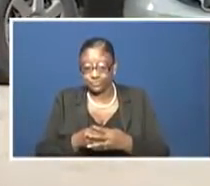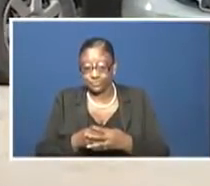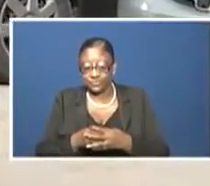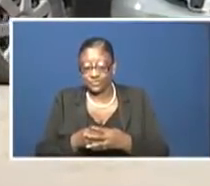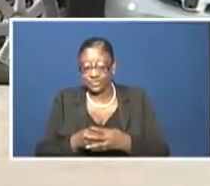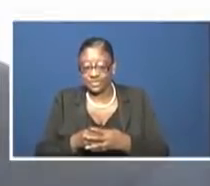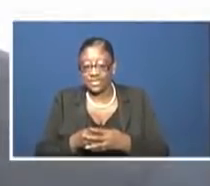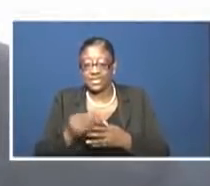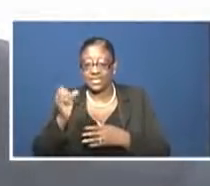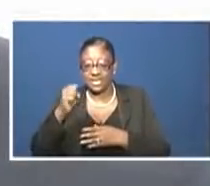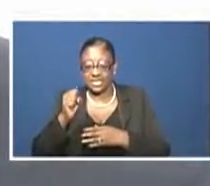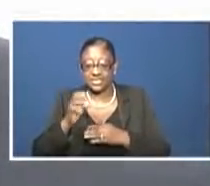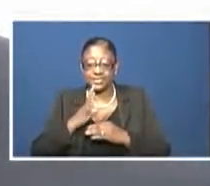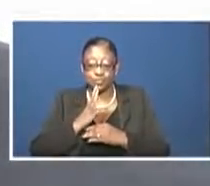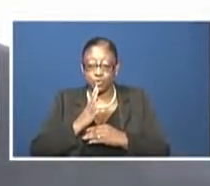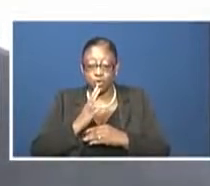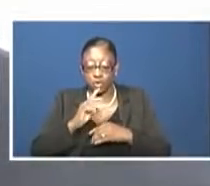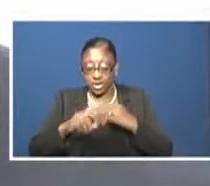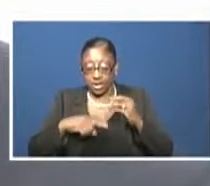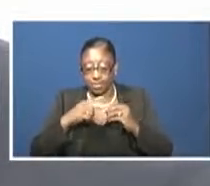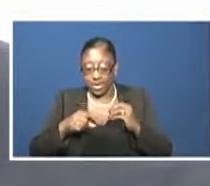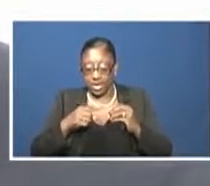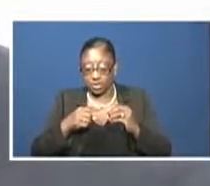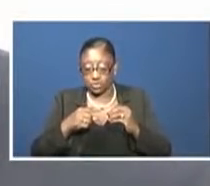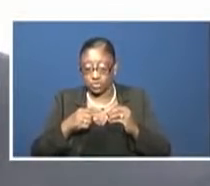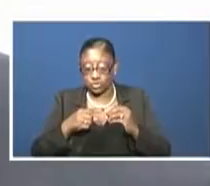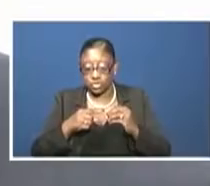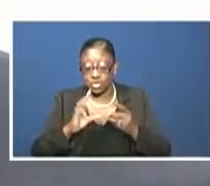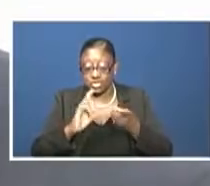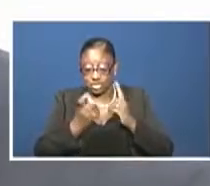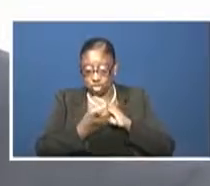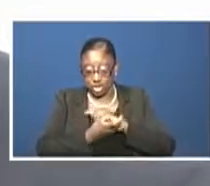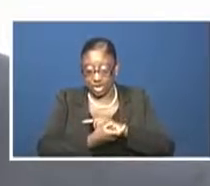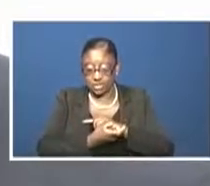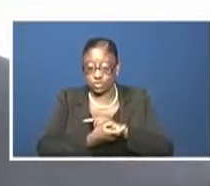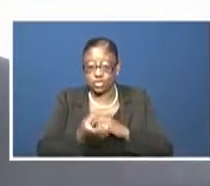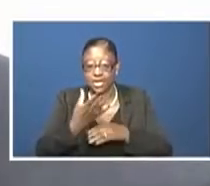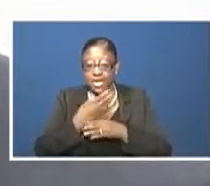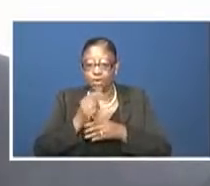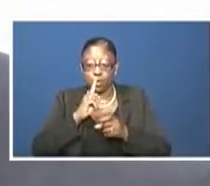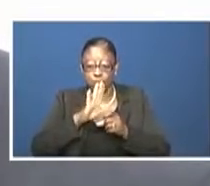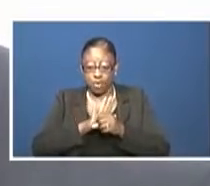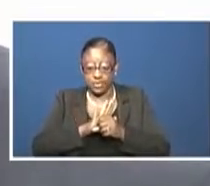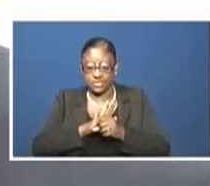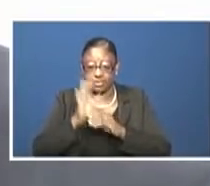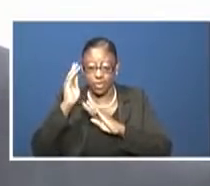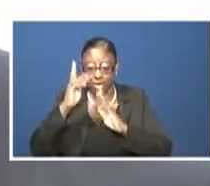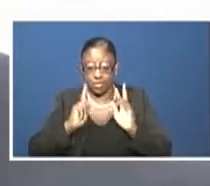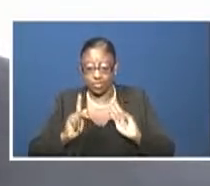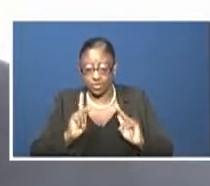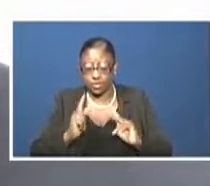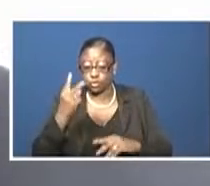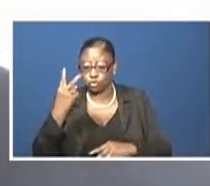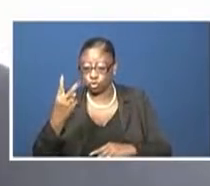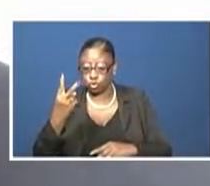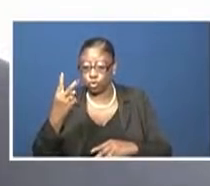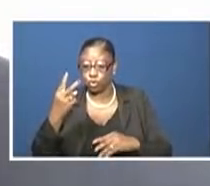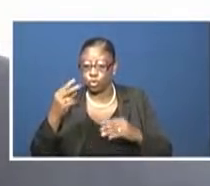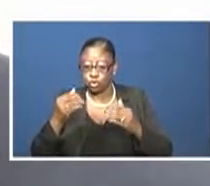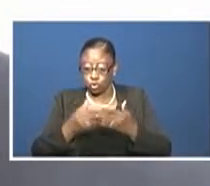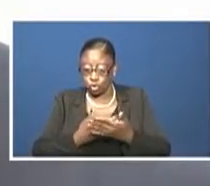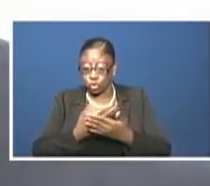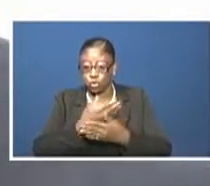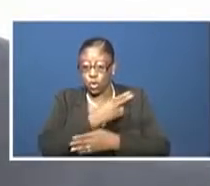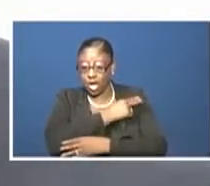budget communication, I spoke about our blueprint for change and the fact we promised the Bahamian people 2 new state-of-the-art